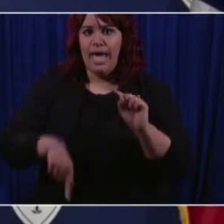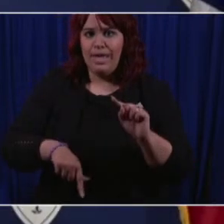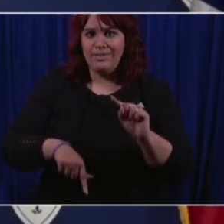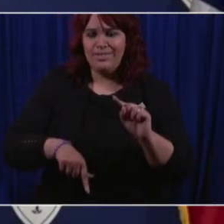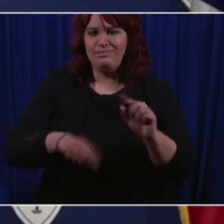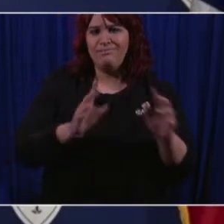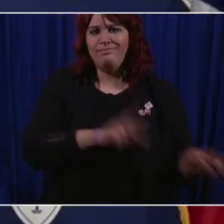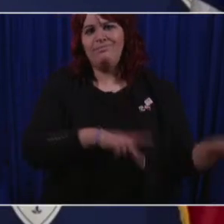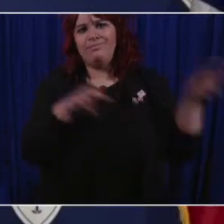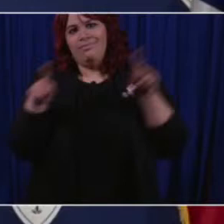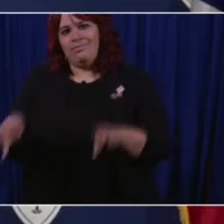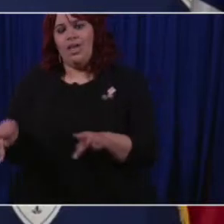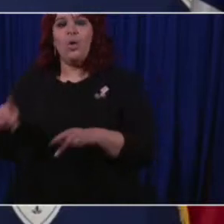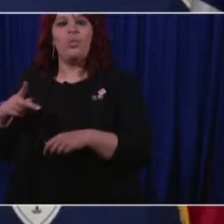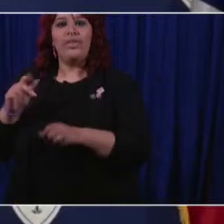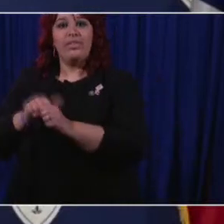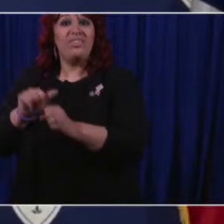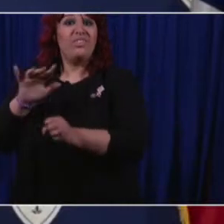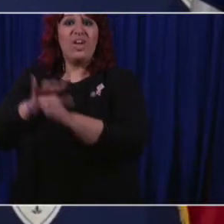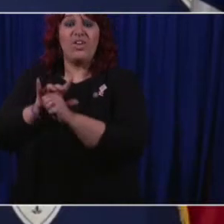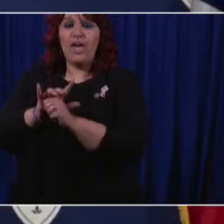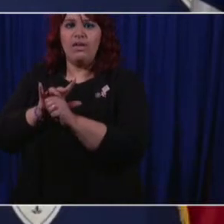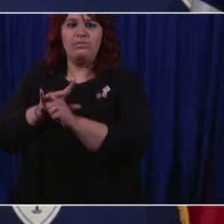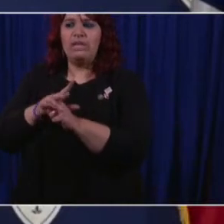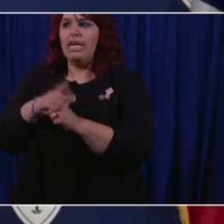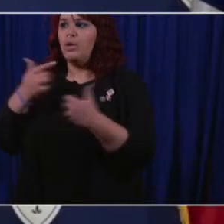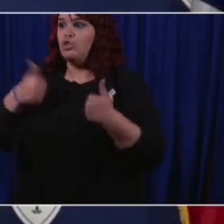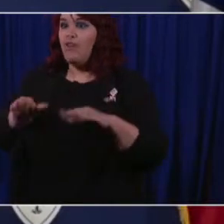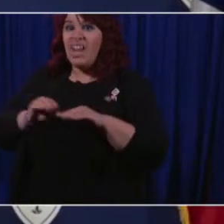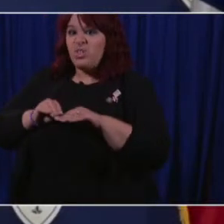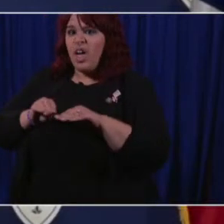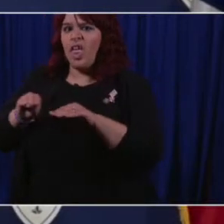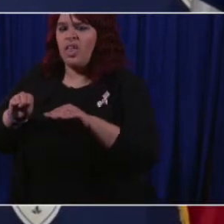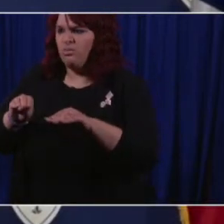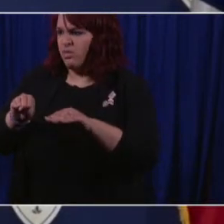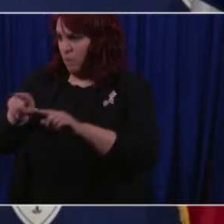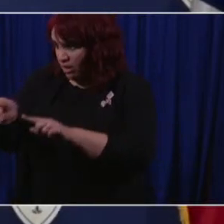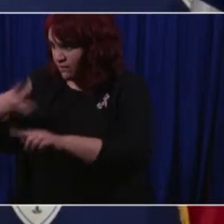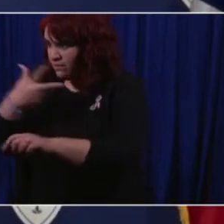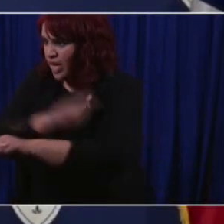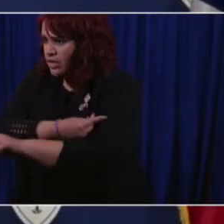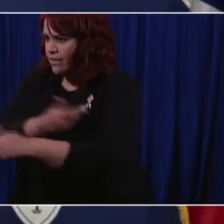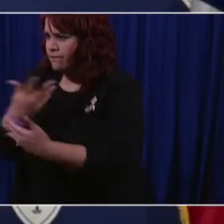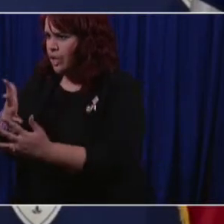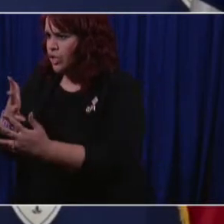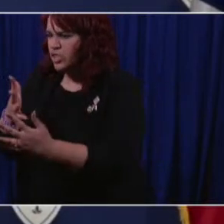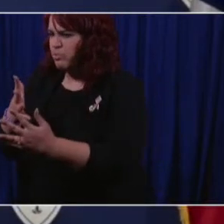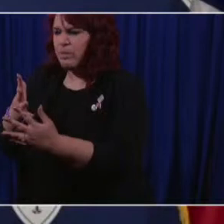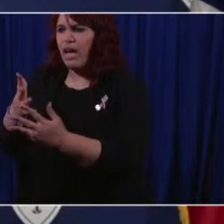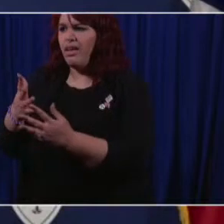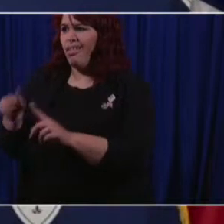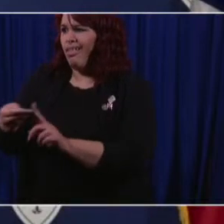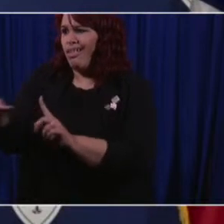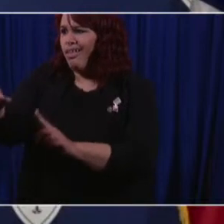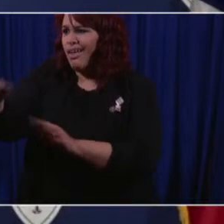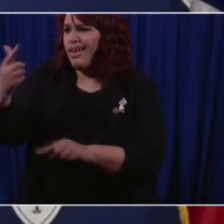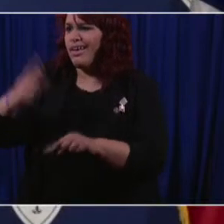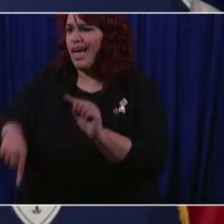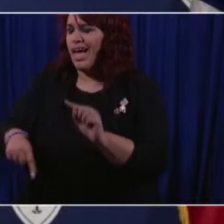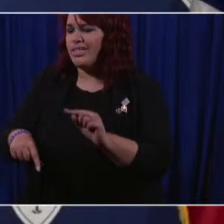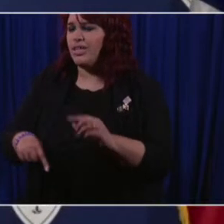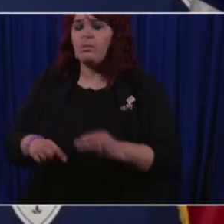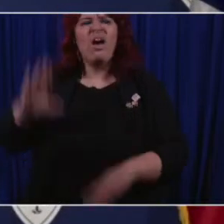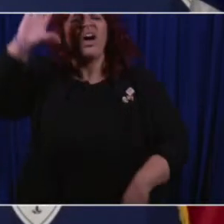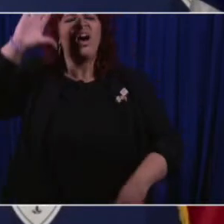vaccinated will overcome this raging virus. The second